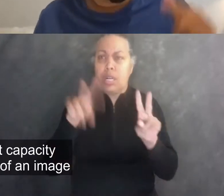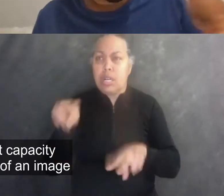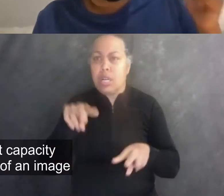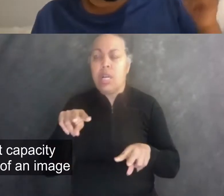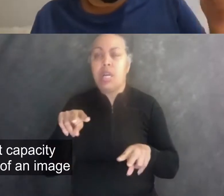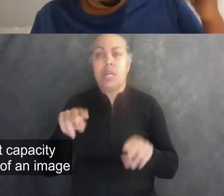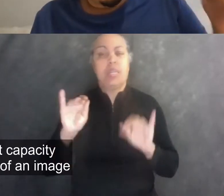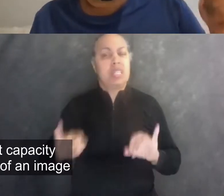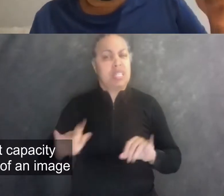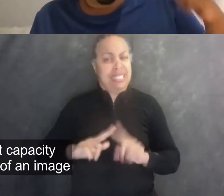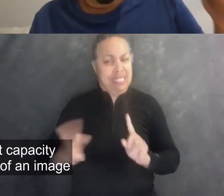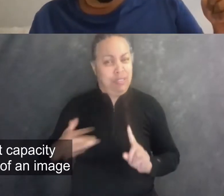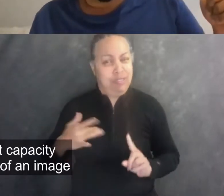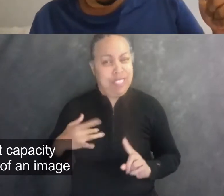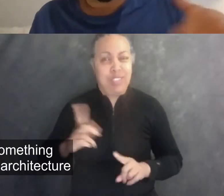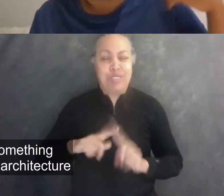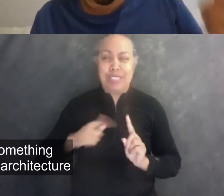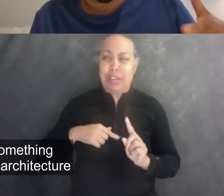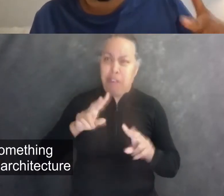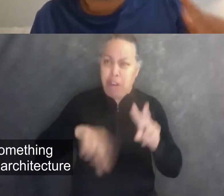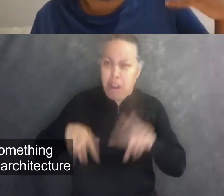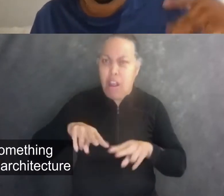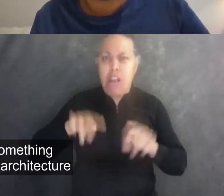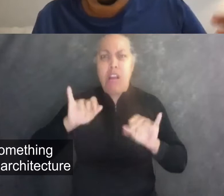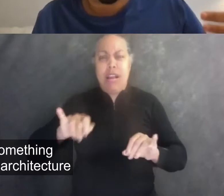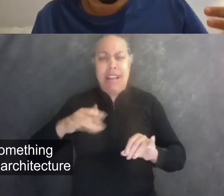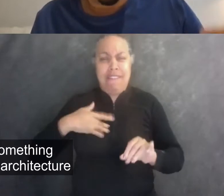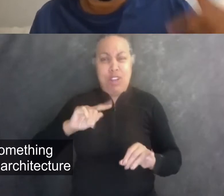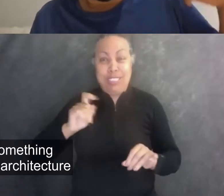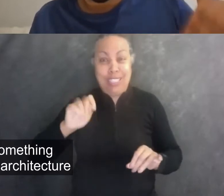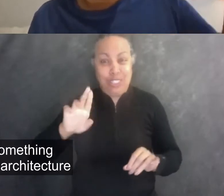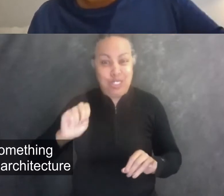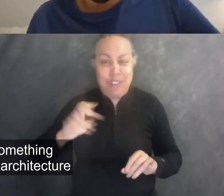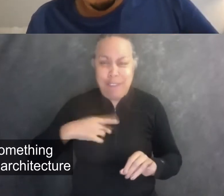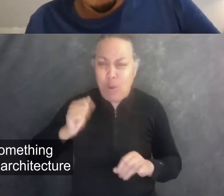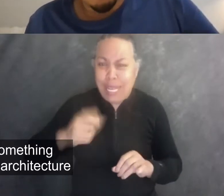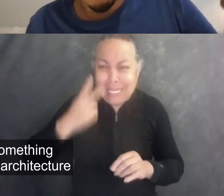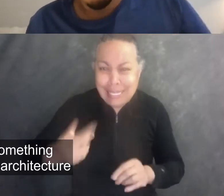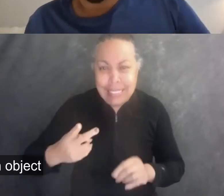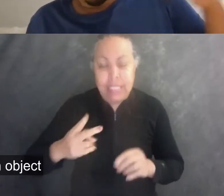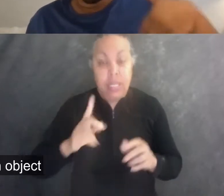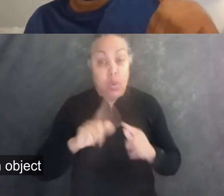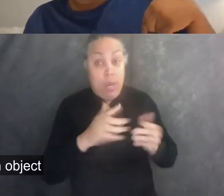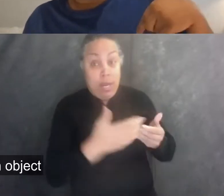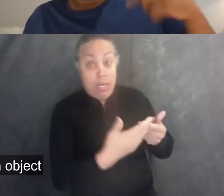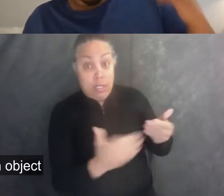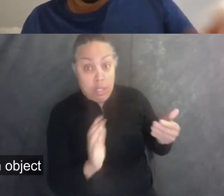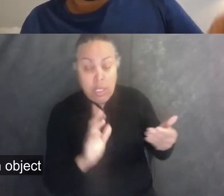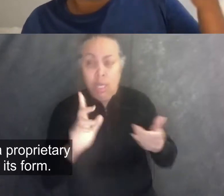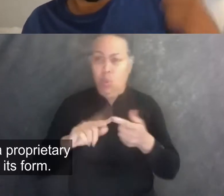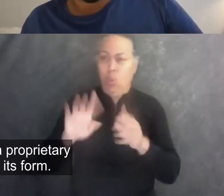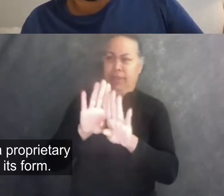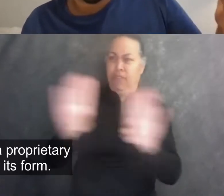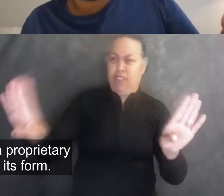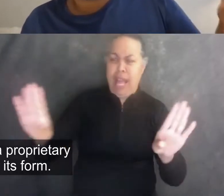different capacity of engagement of an image as a texture or something legible when it's on architecture and not just an object